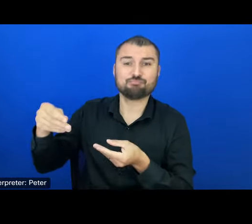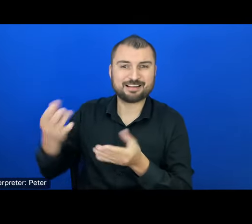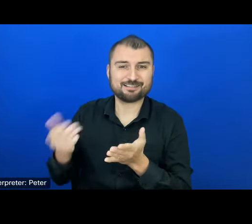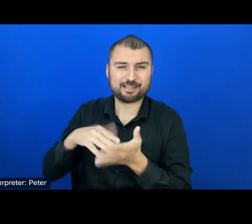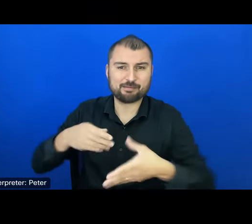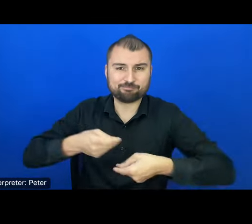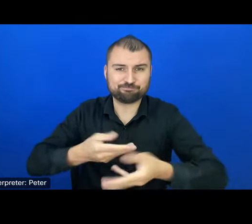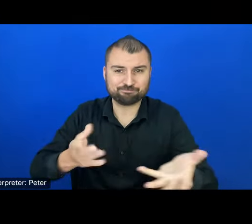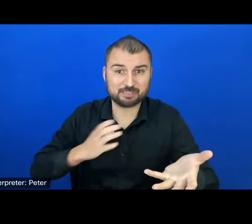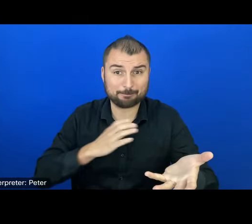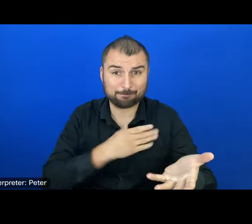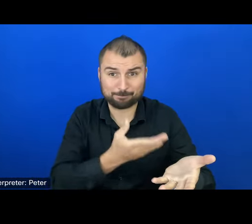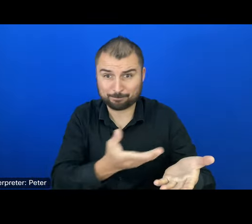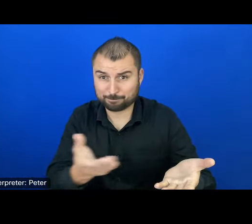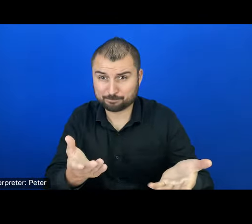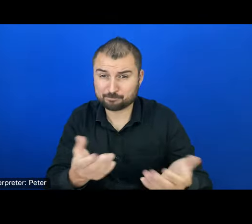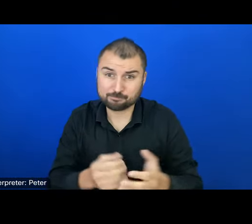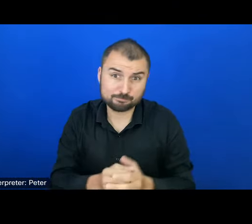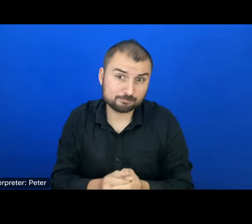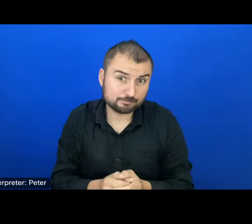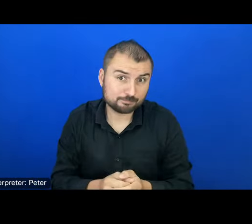committee.